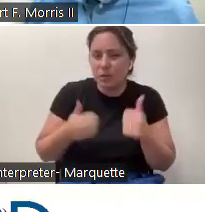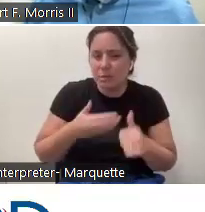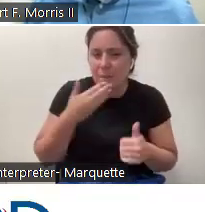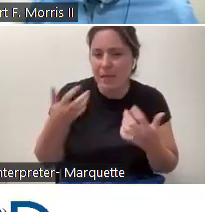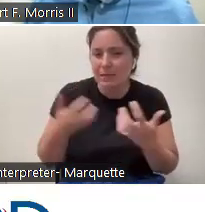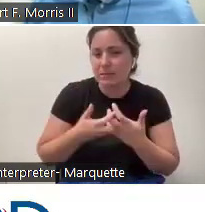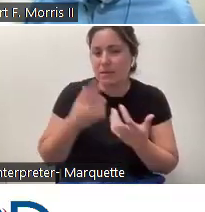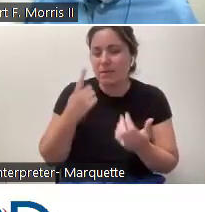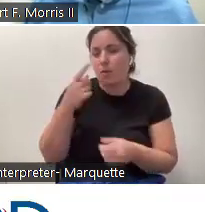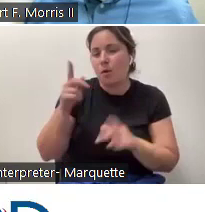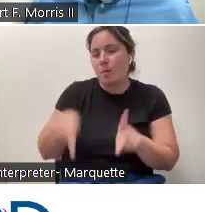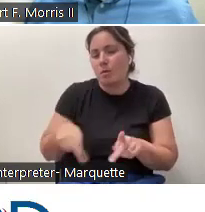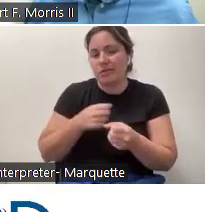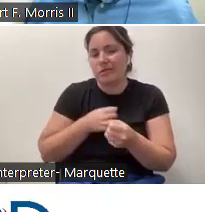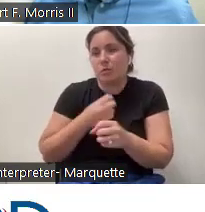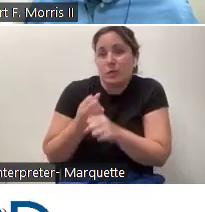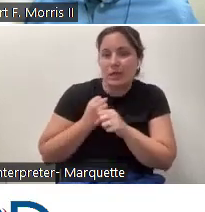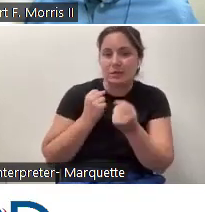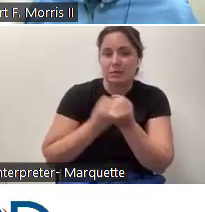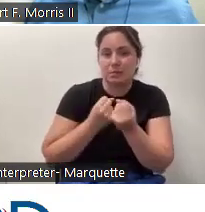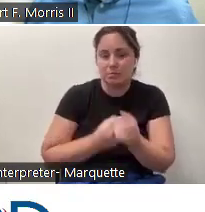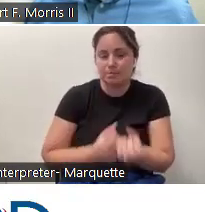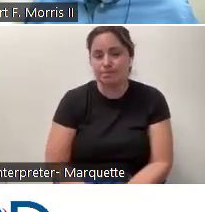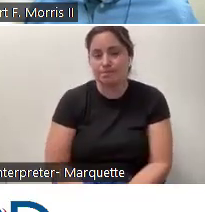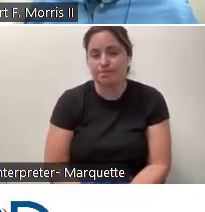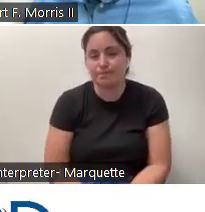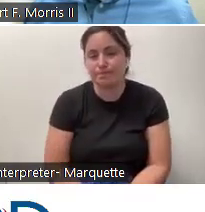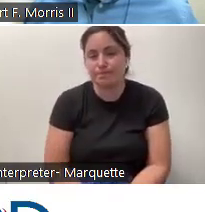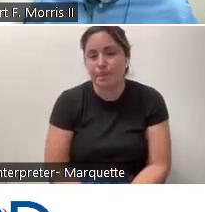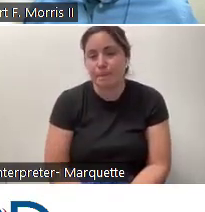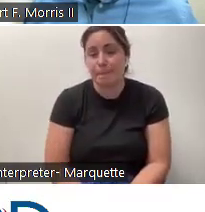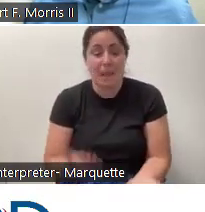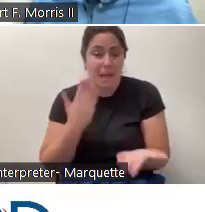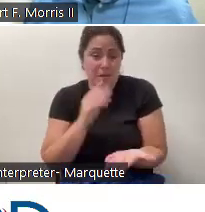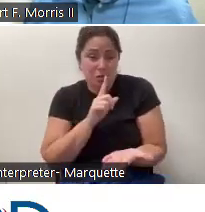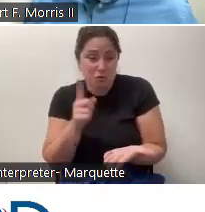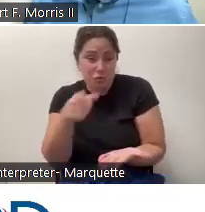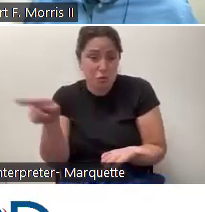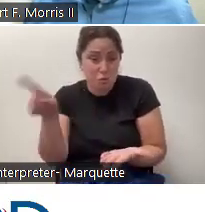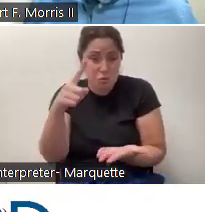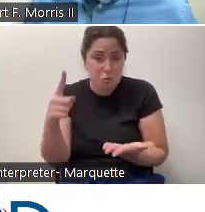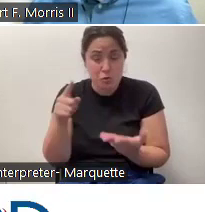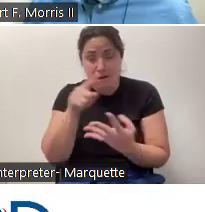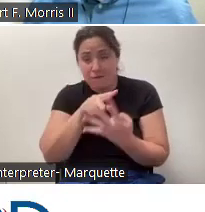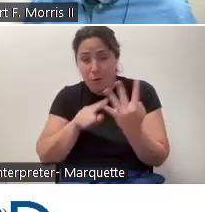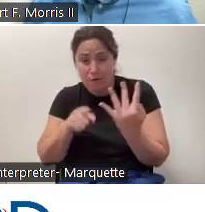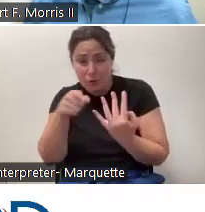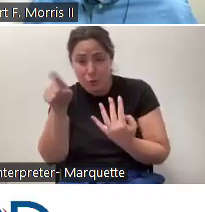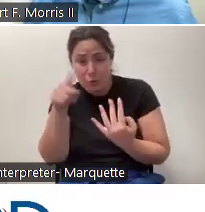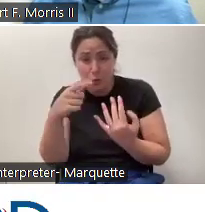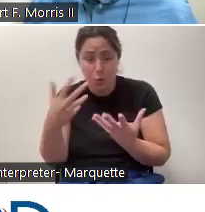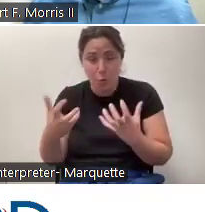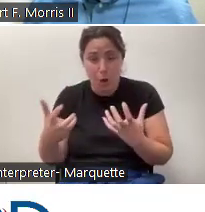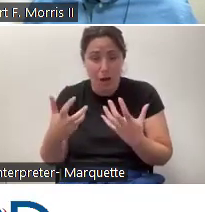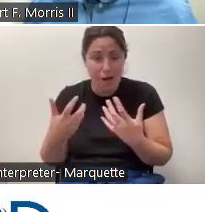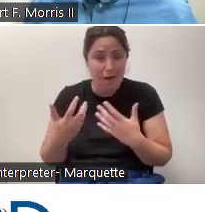go for support. I'm not sure if there's somebody in particular that wants to take that, so feel free to chime